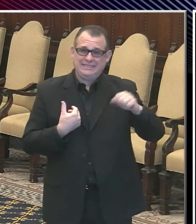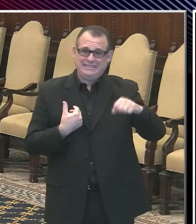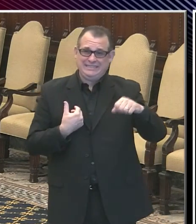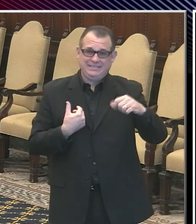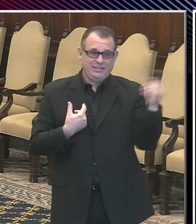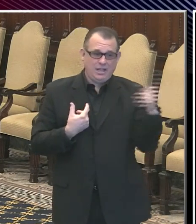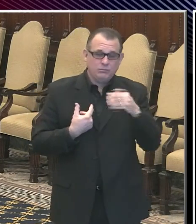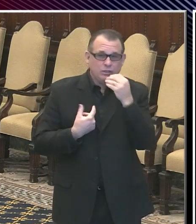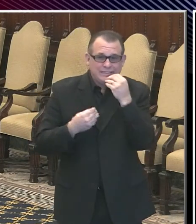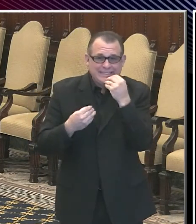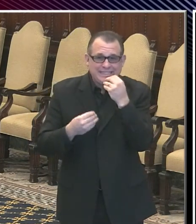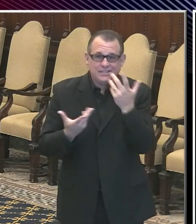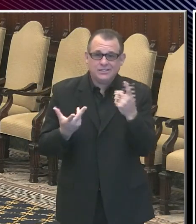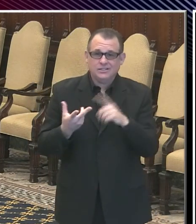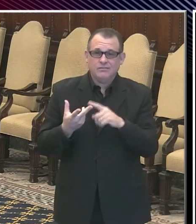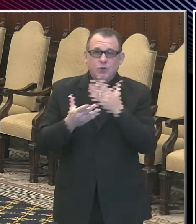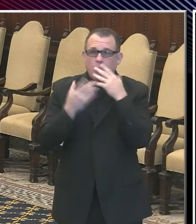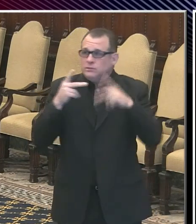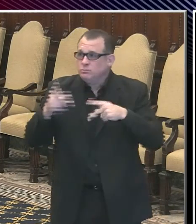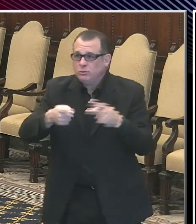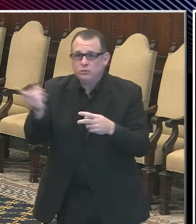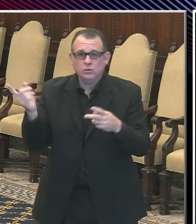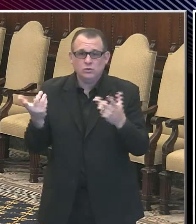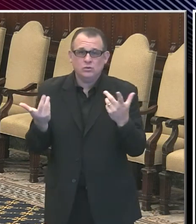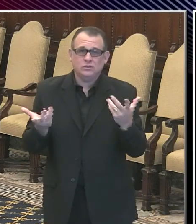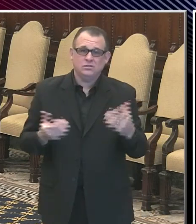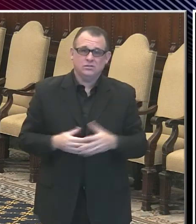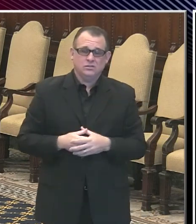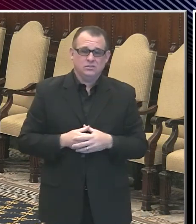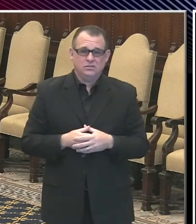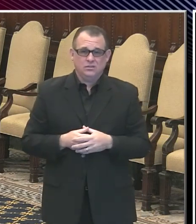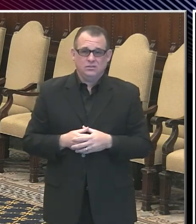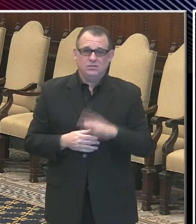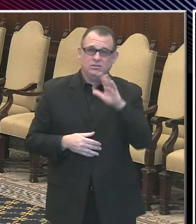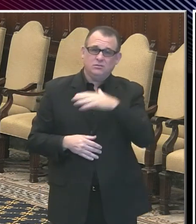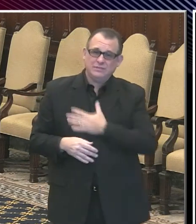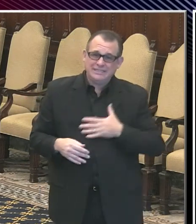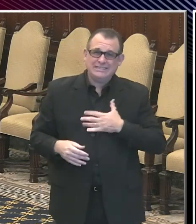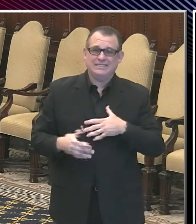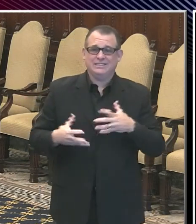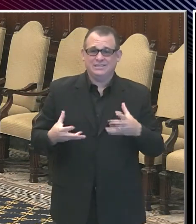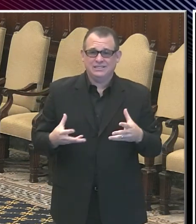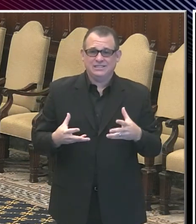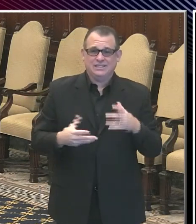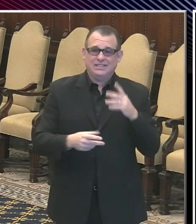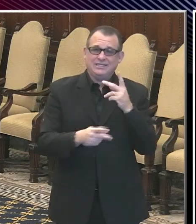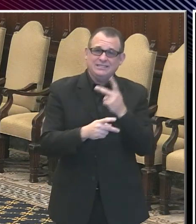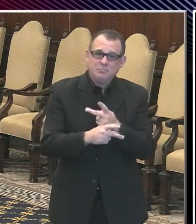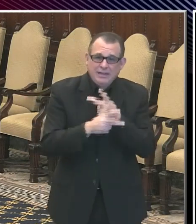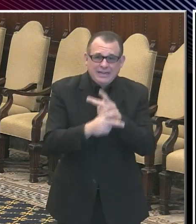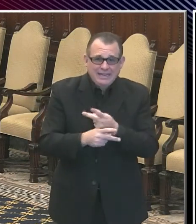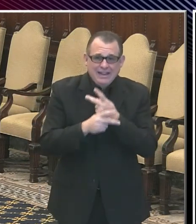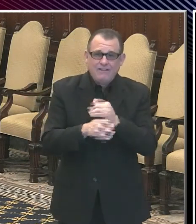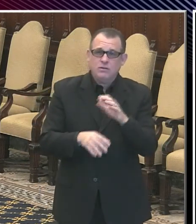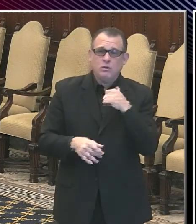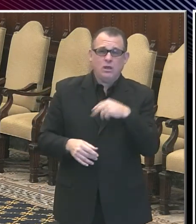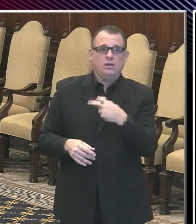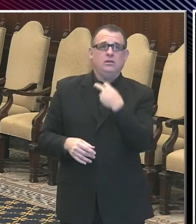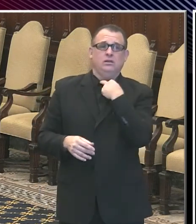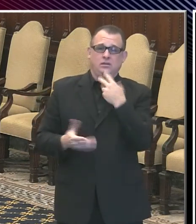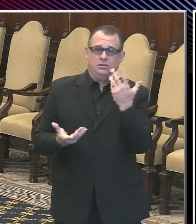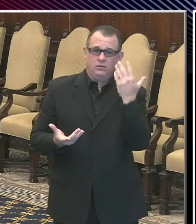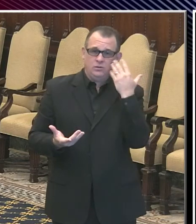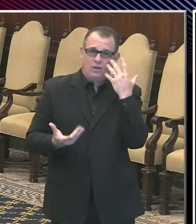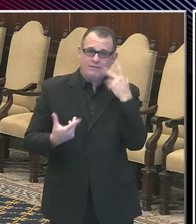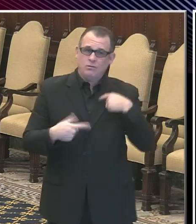how you're dealing with your trash, what's in it, and understand that we're we're in a bind right now, and we all